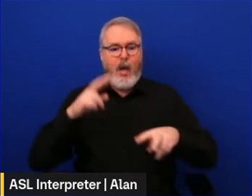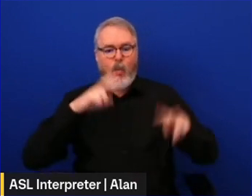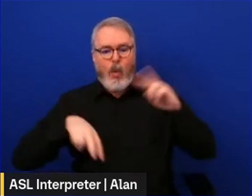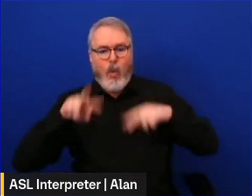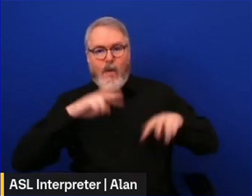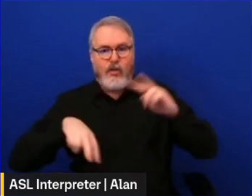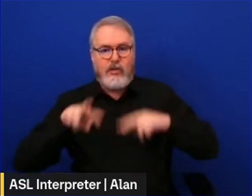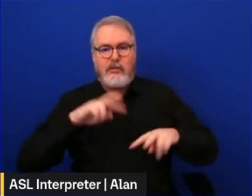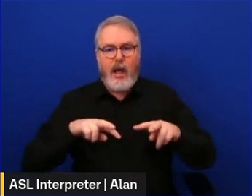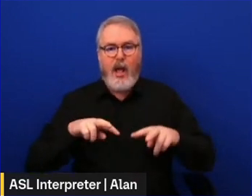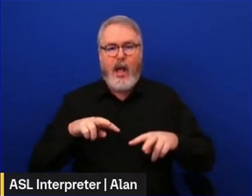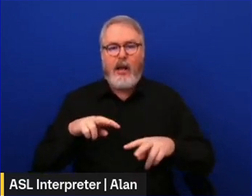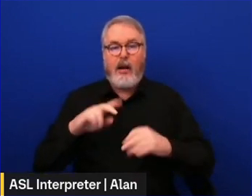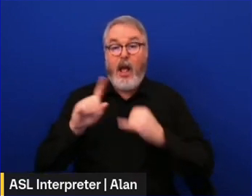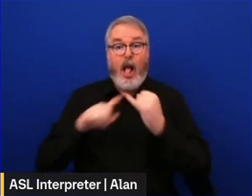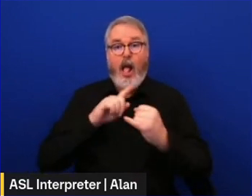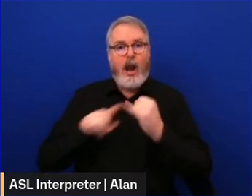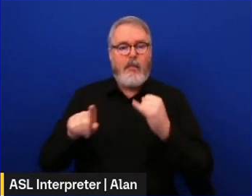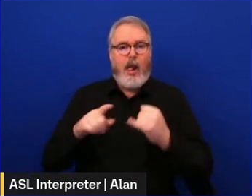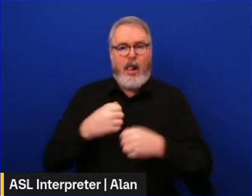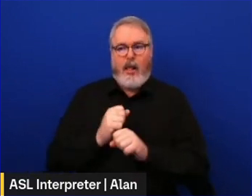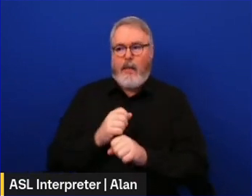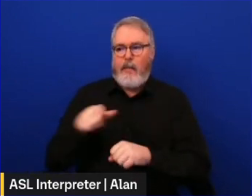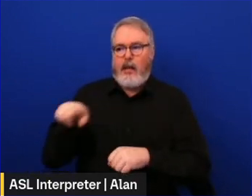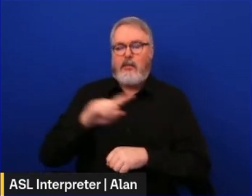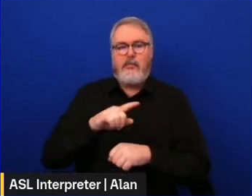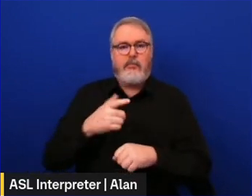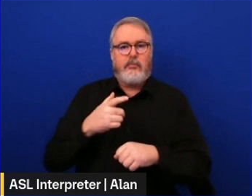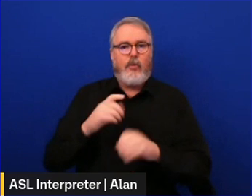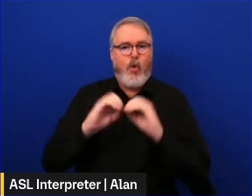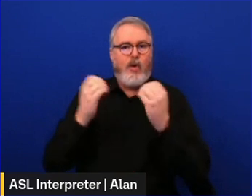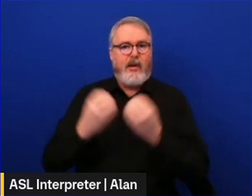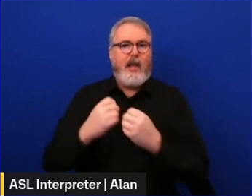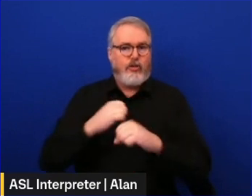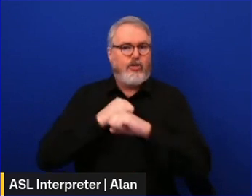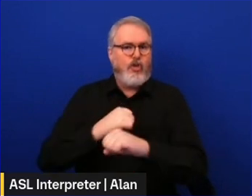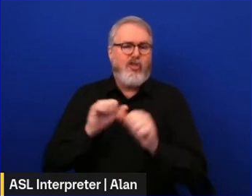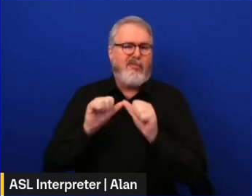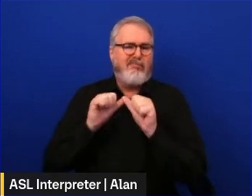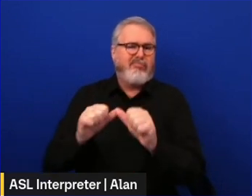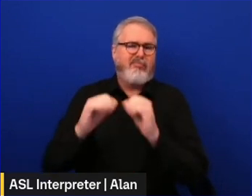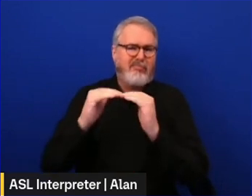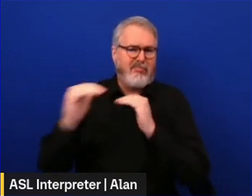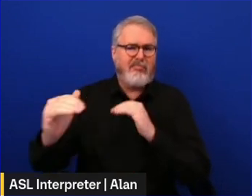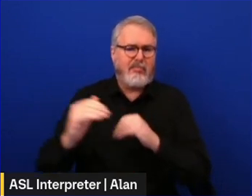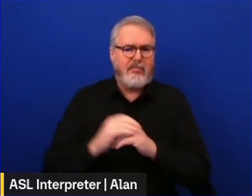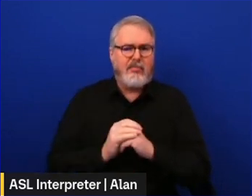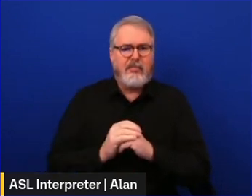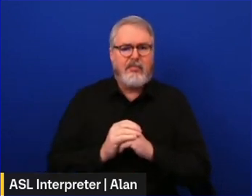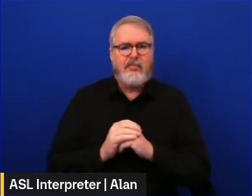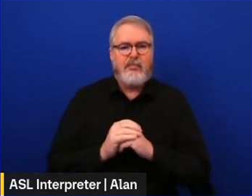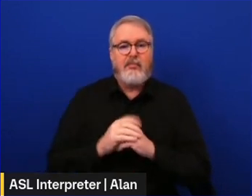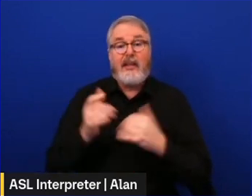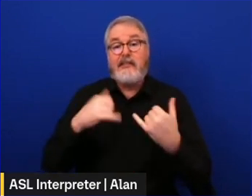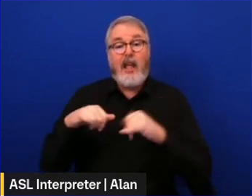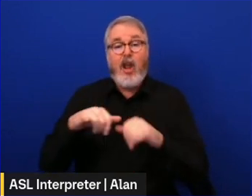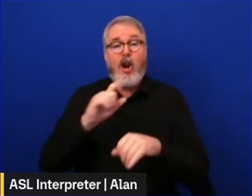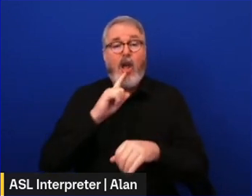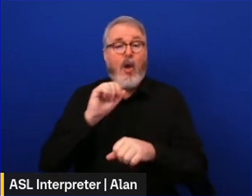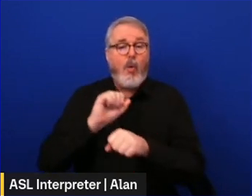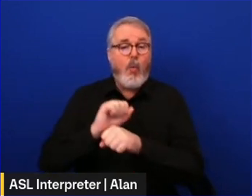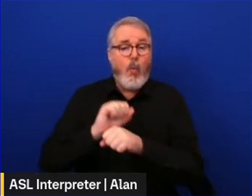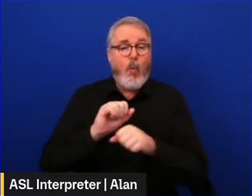strengthening an organization's security posture. You have also standardized workflow and governance, eliminating